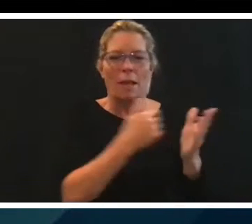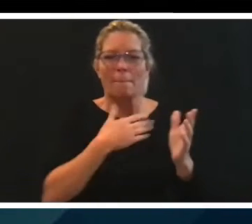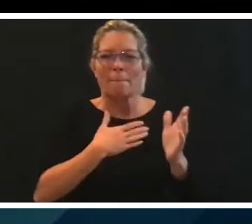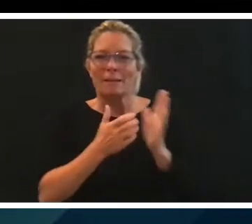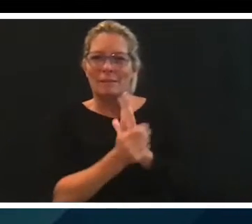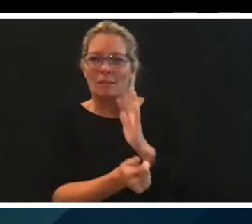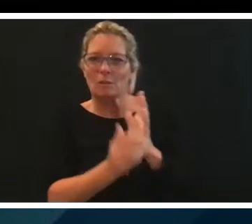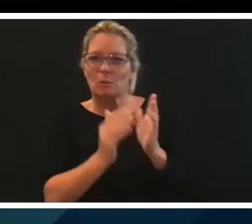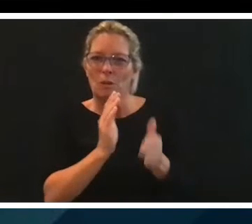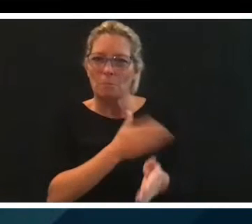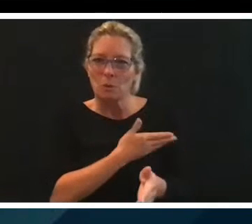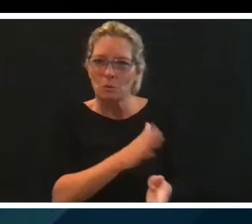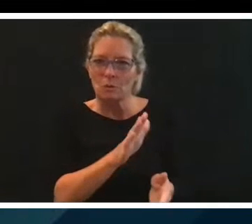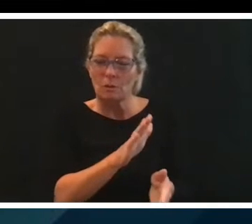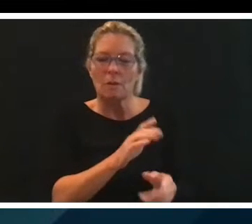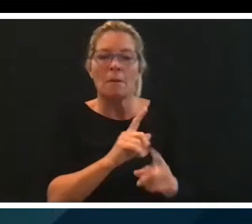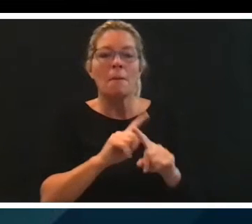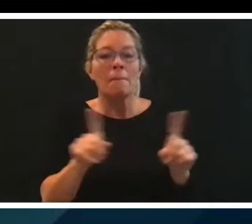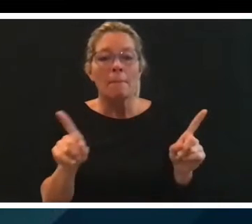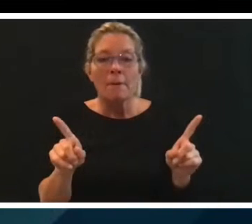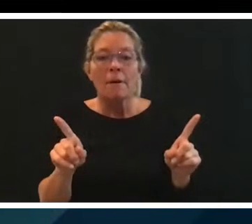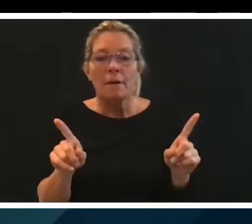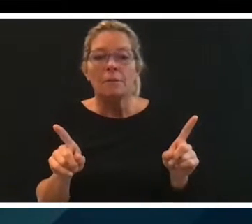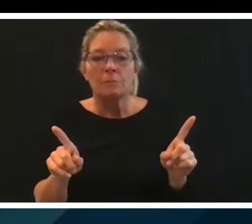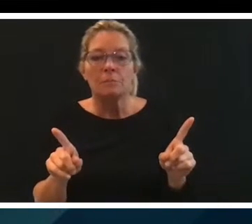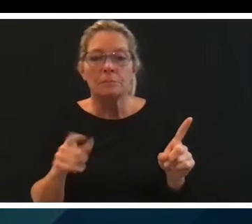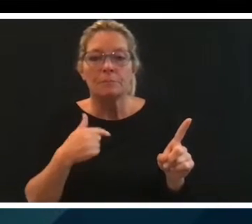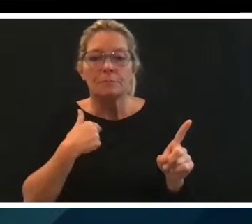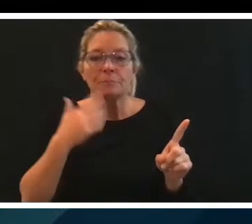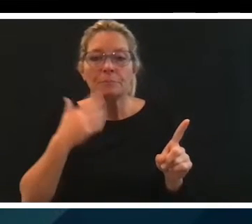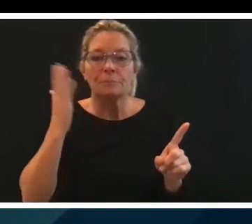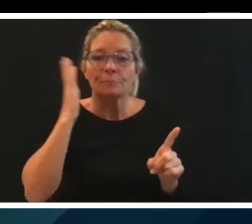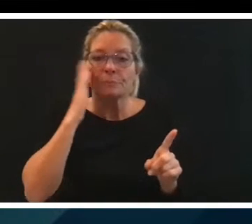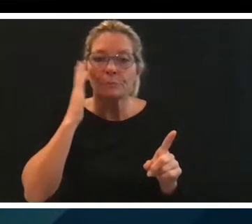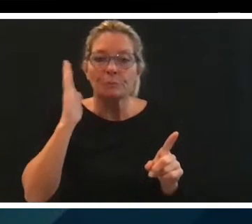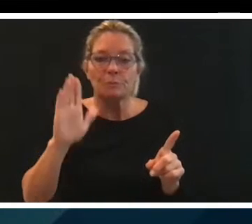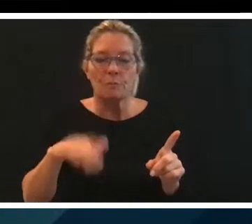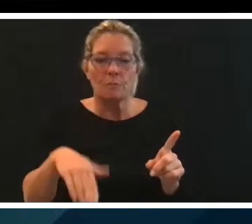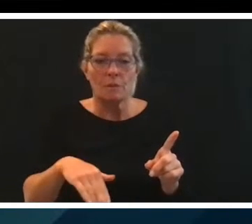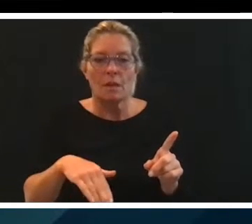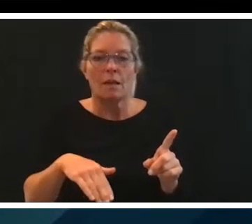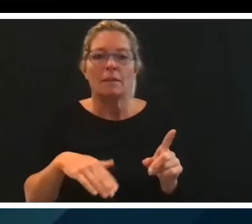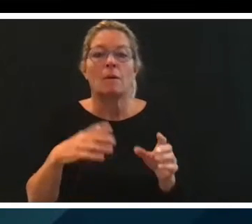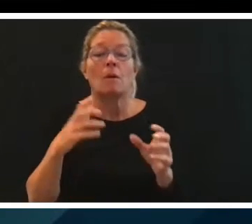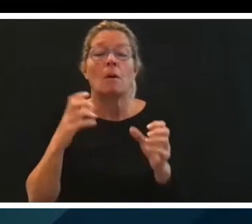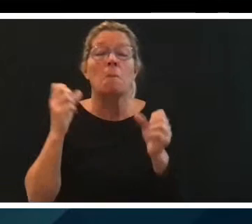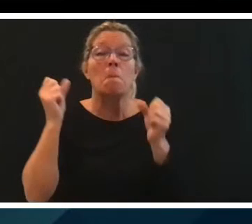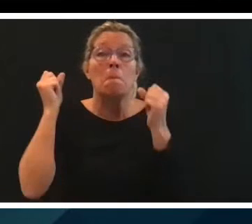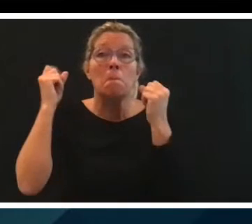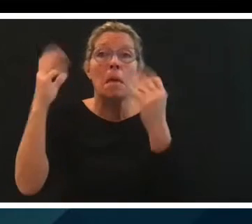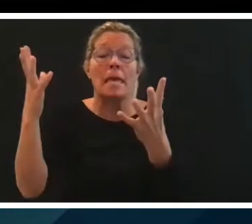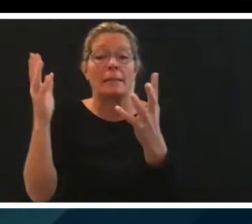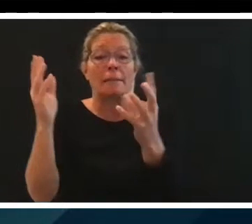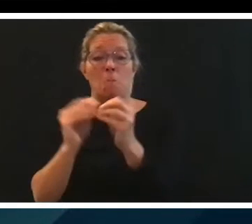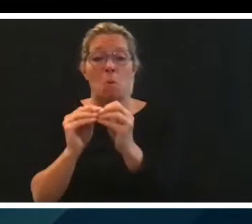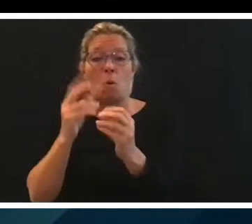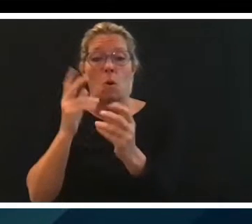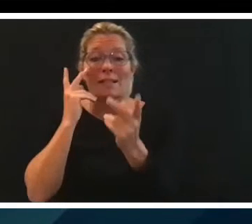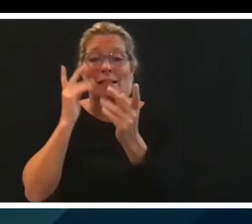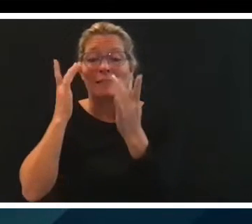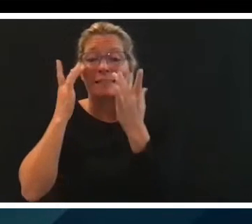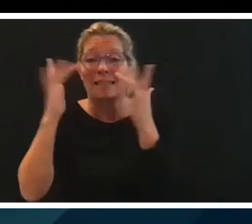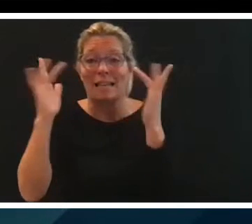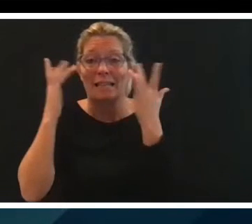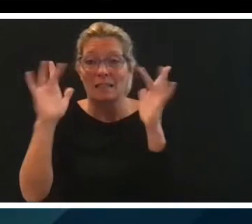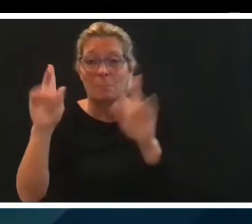knew that there were way more sighted people than there were blind people